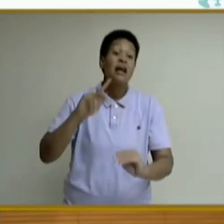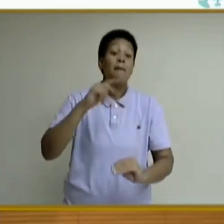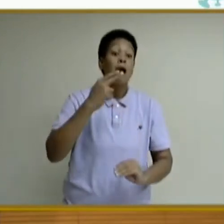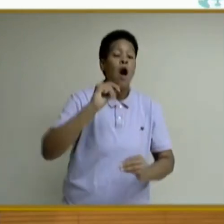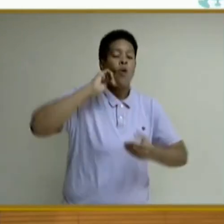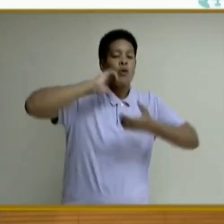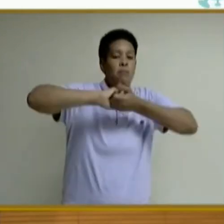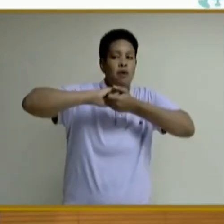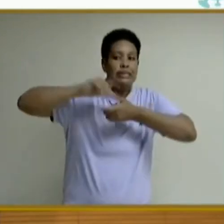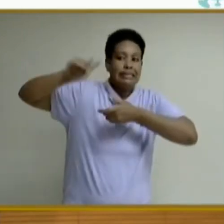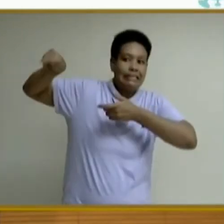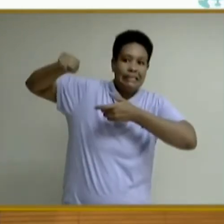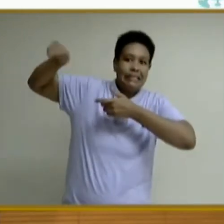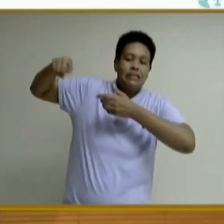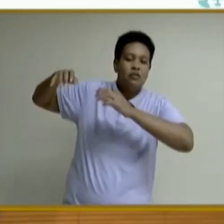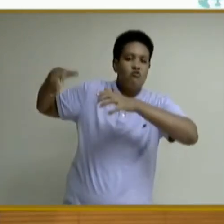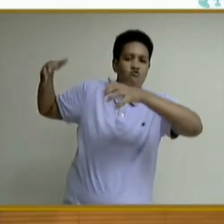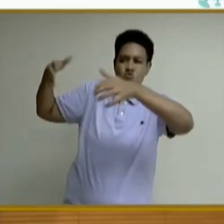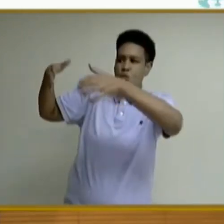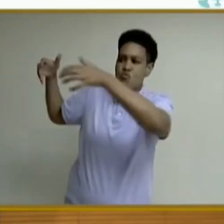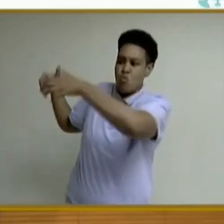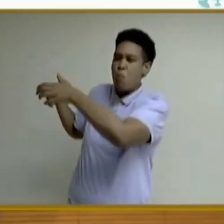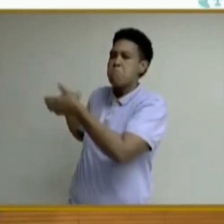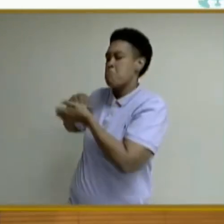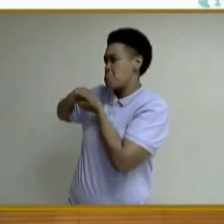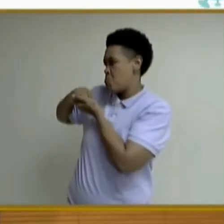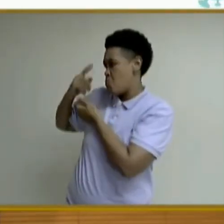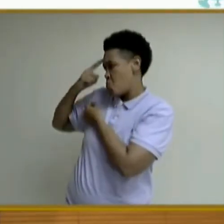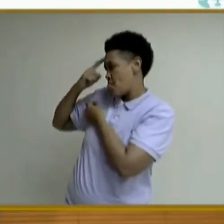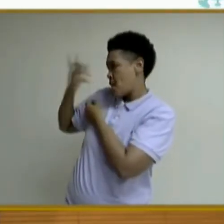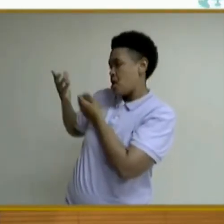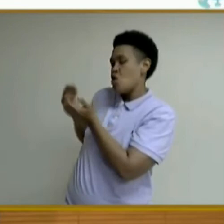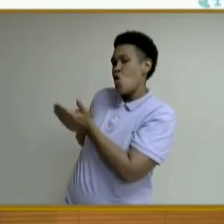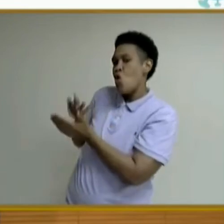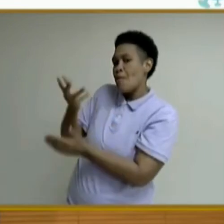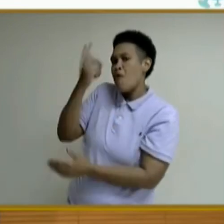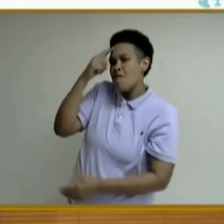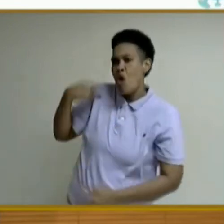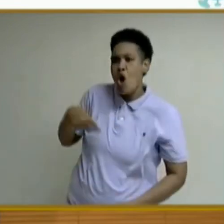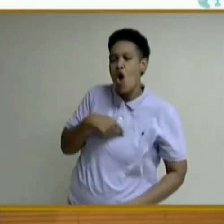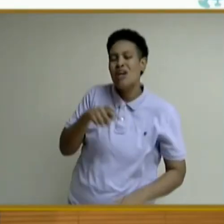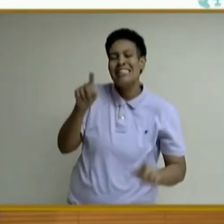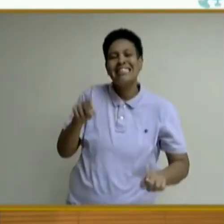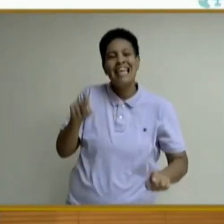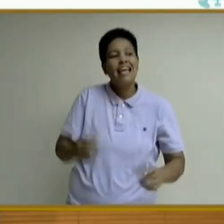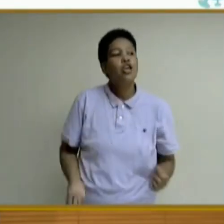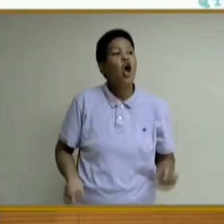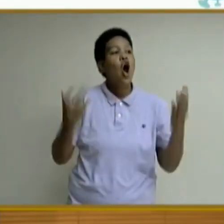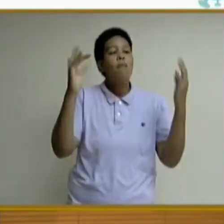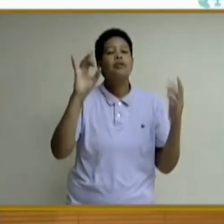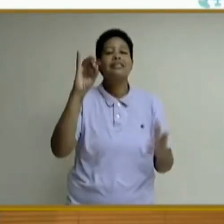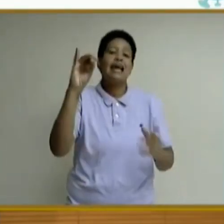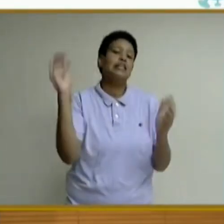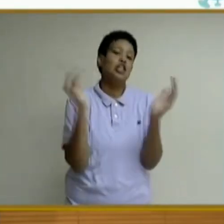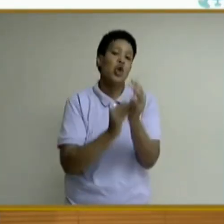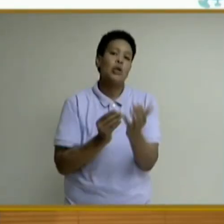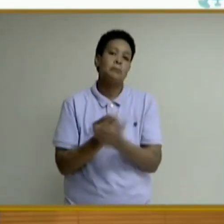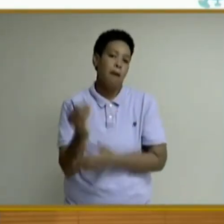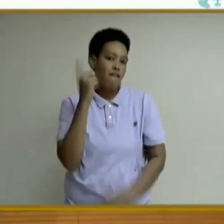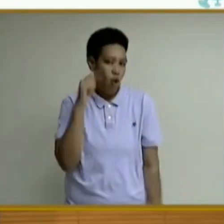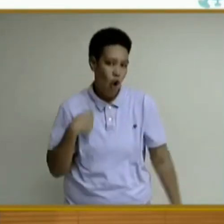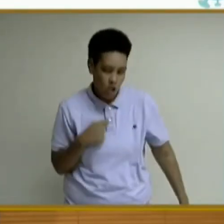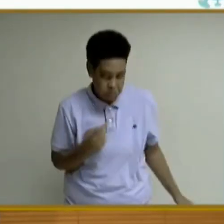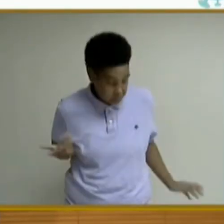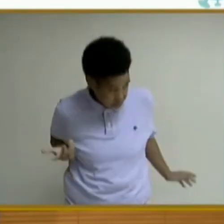organizations, these two bodies, to procure for us an initial amount of tests of 80,000.